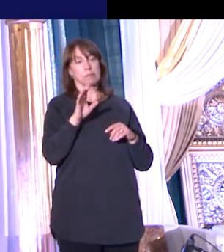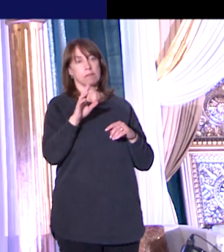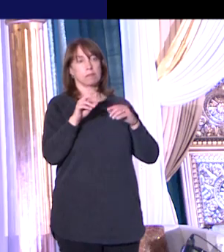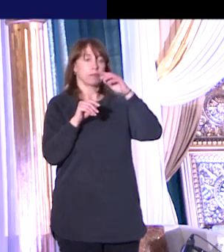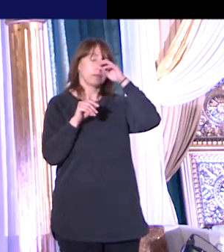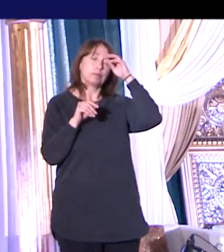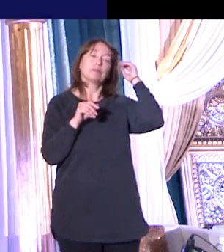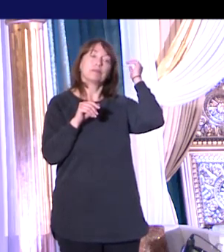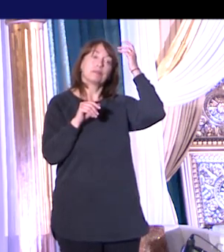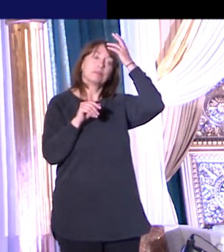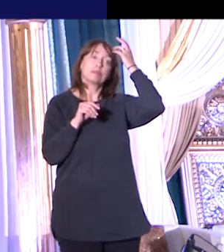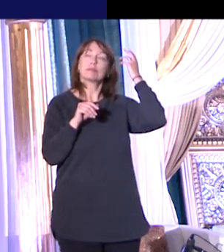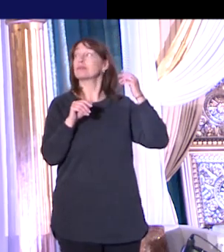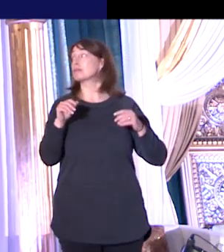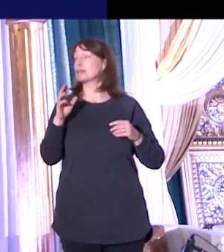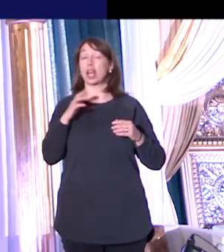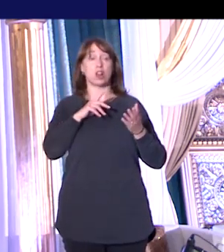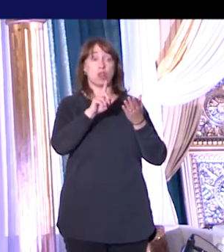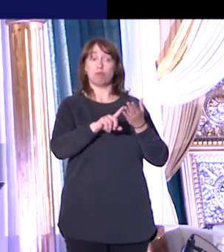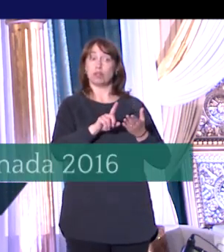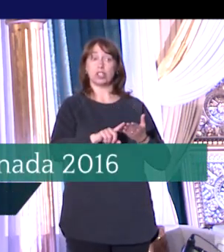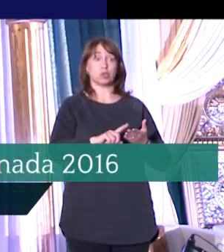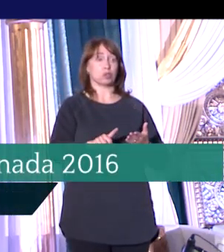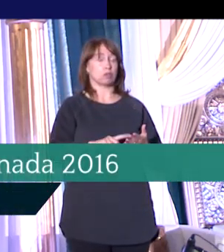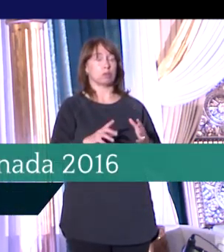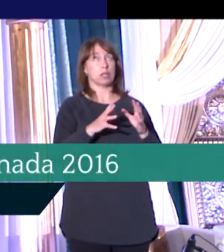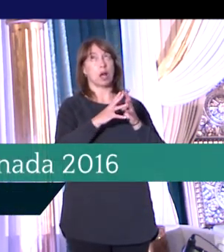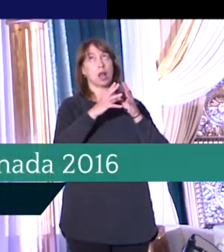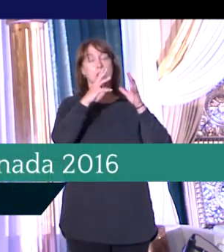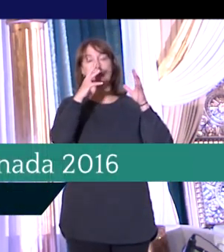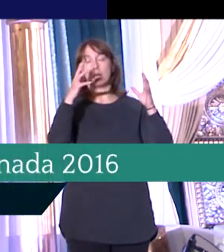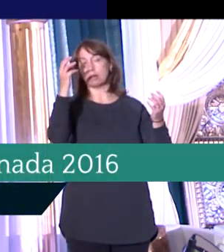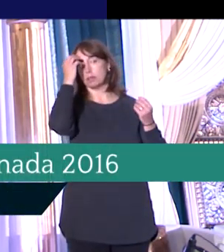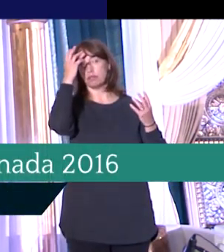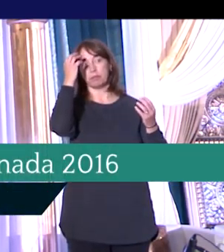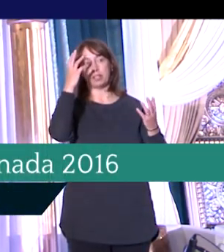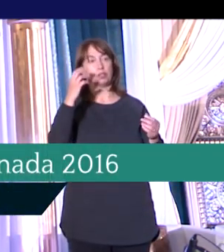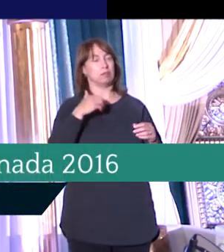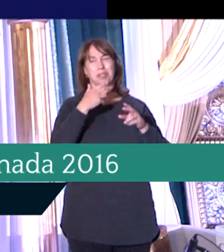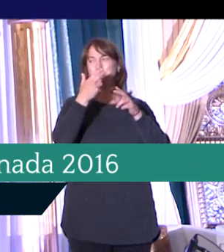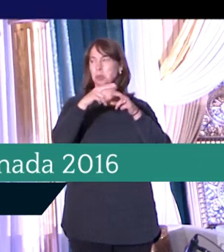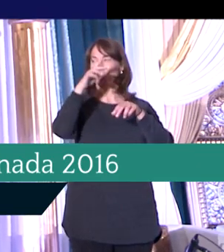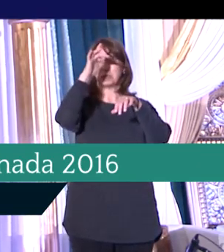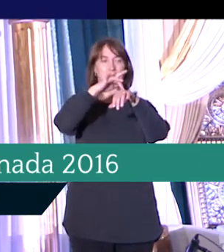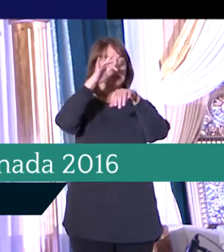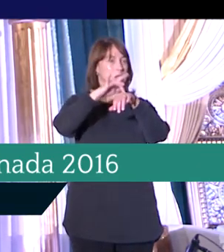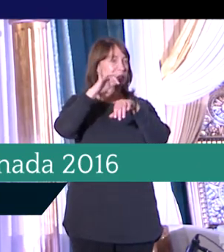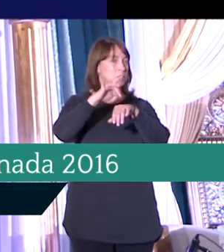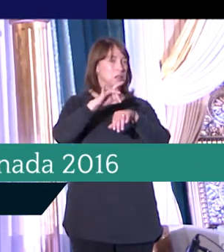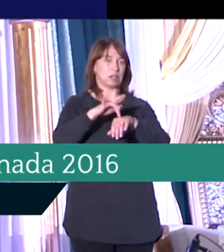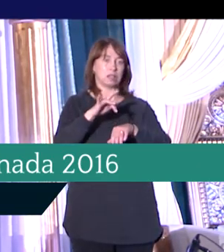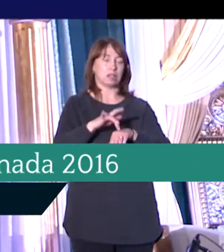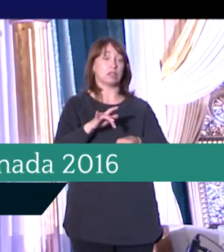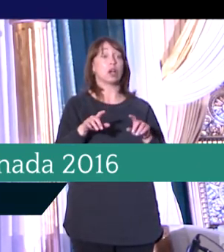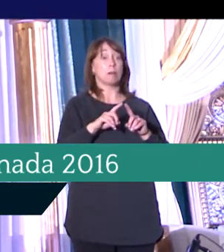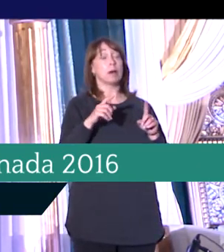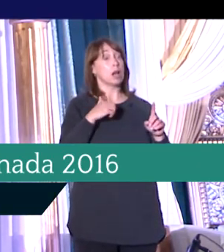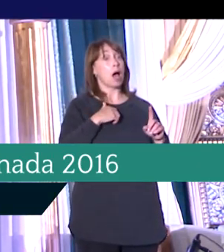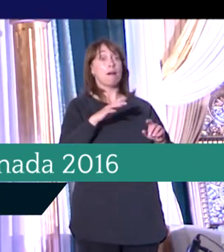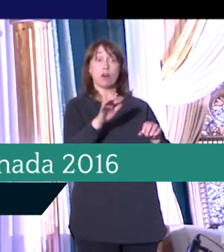There's a lot in this research. I can't do justice to all of it here. There is a report, and there's more information